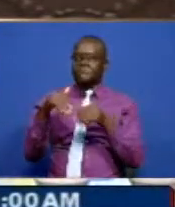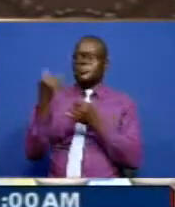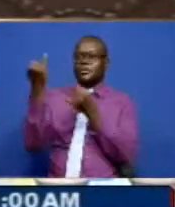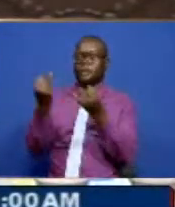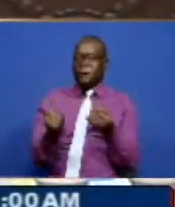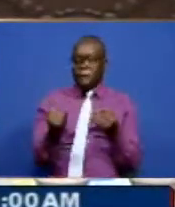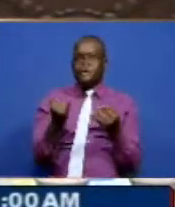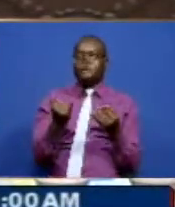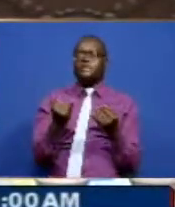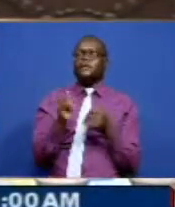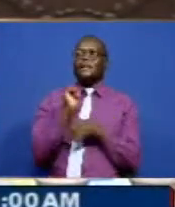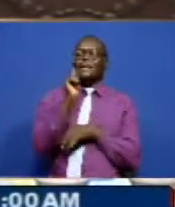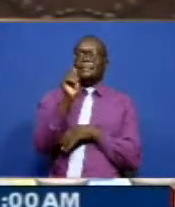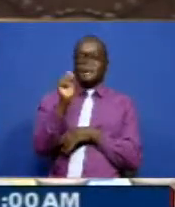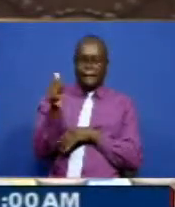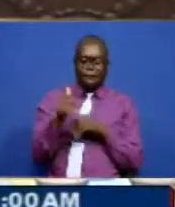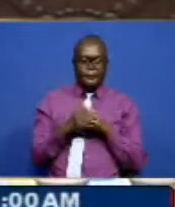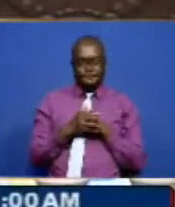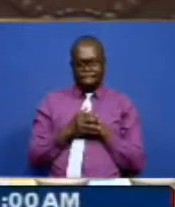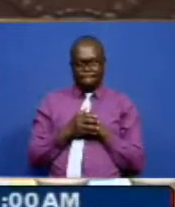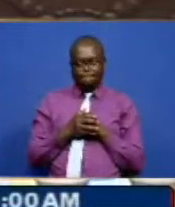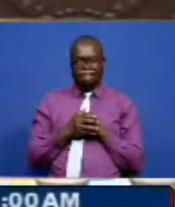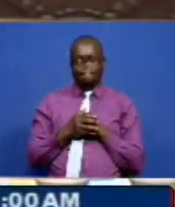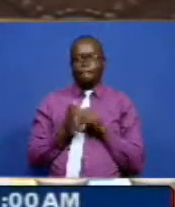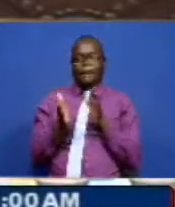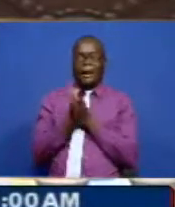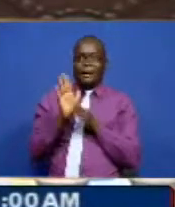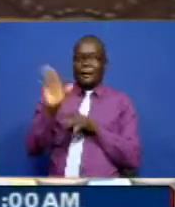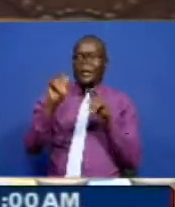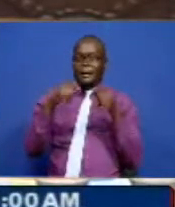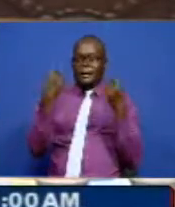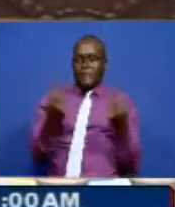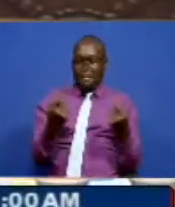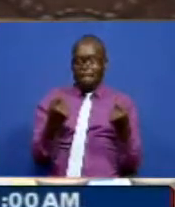introduce themselves and their team.